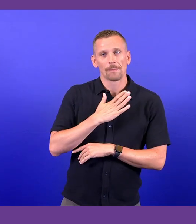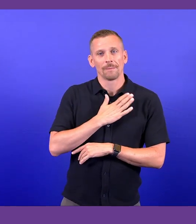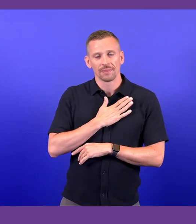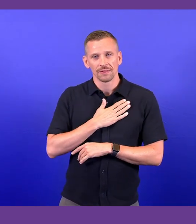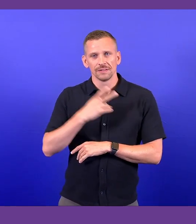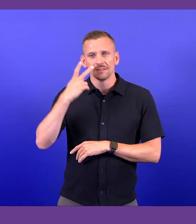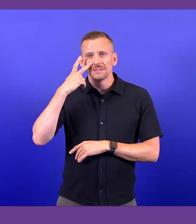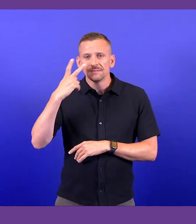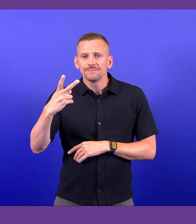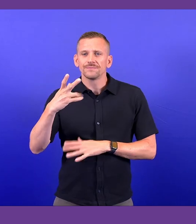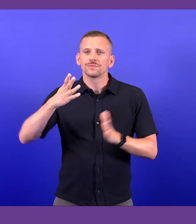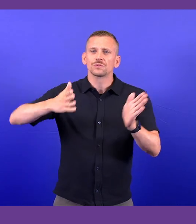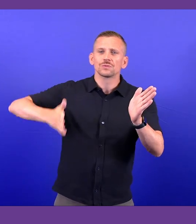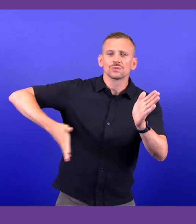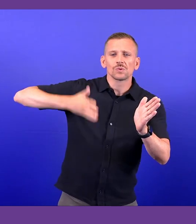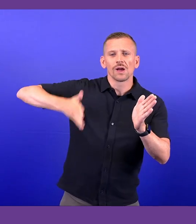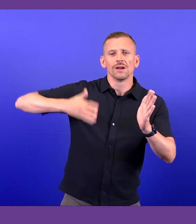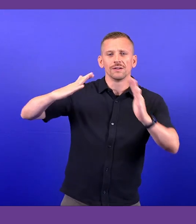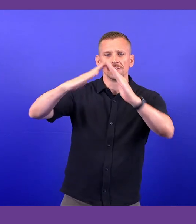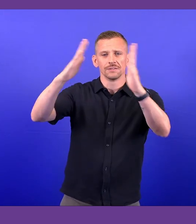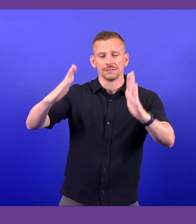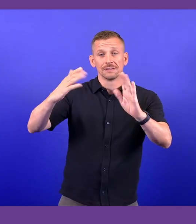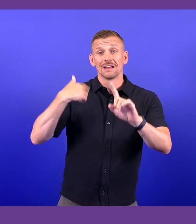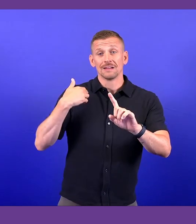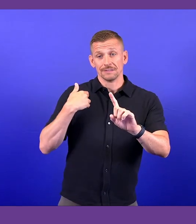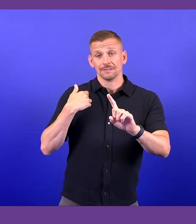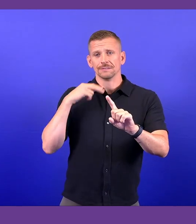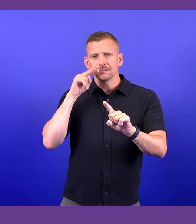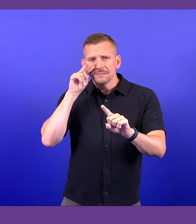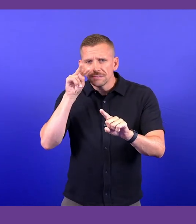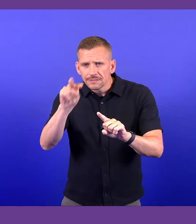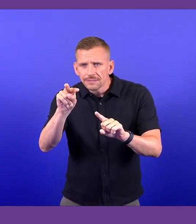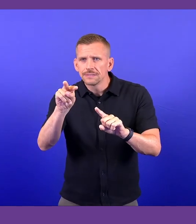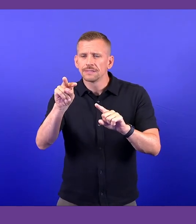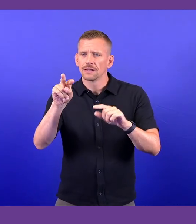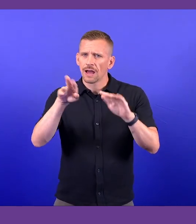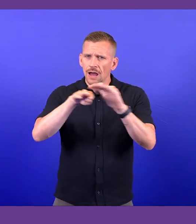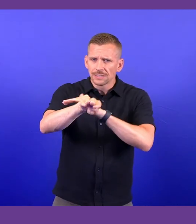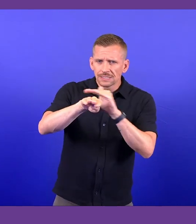and information that is accessible or not accessible.